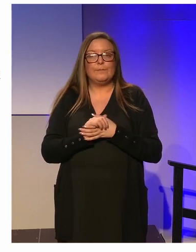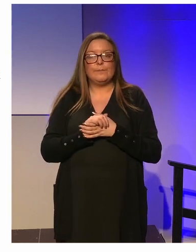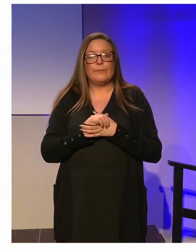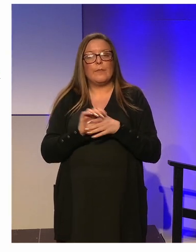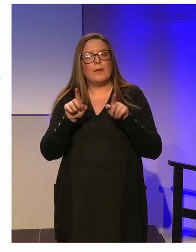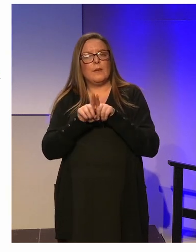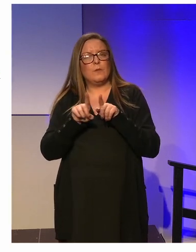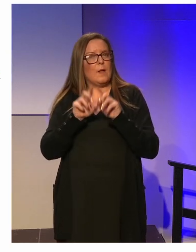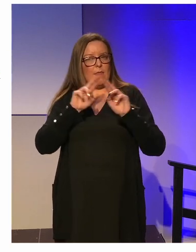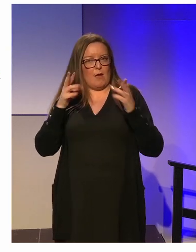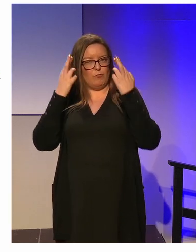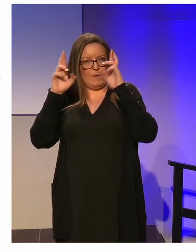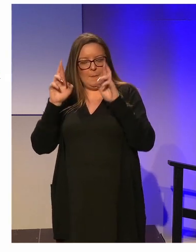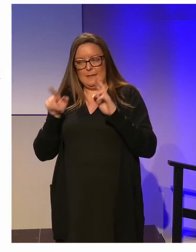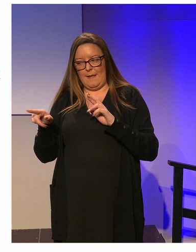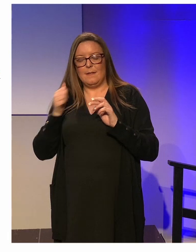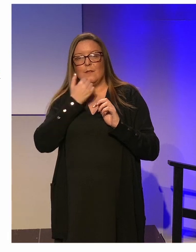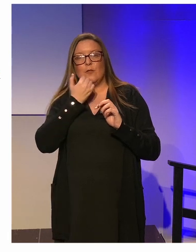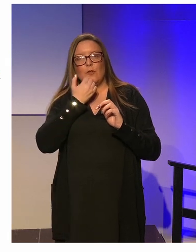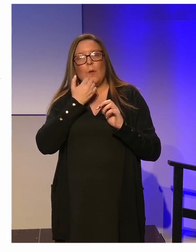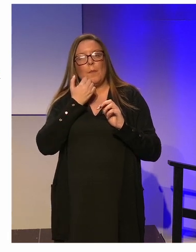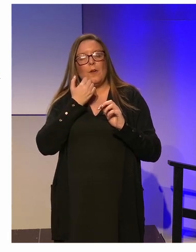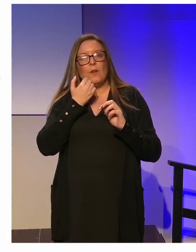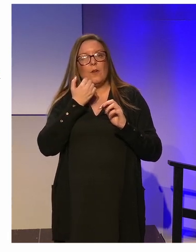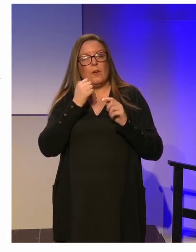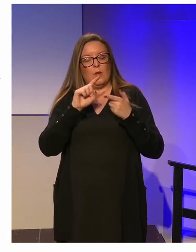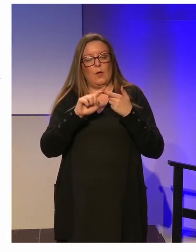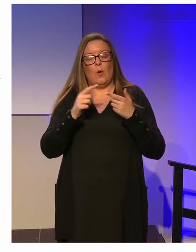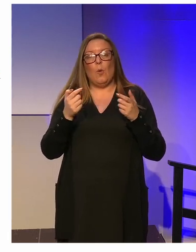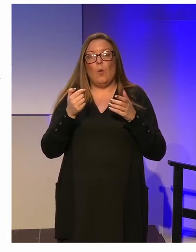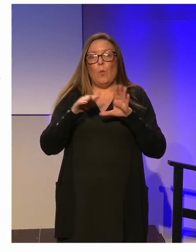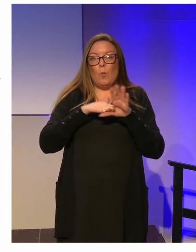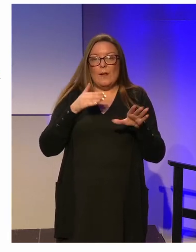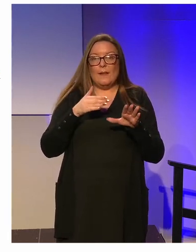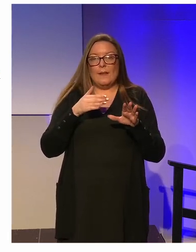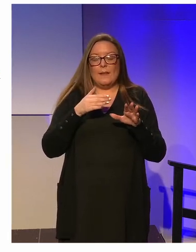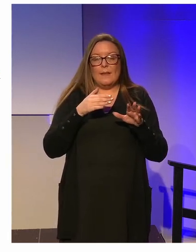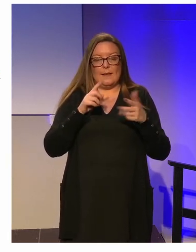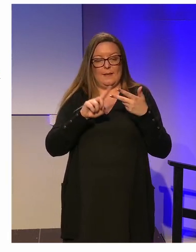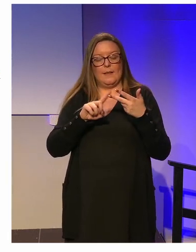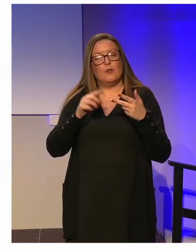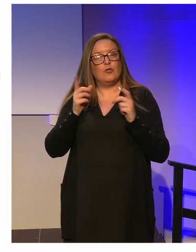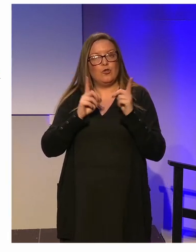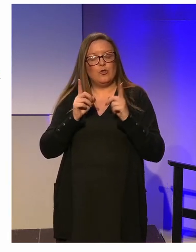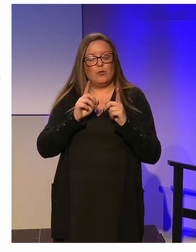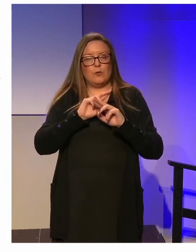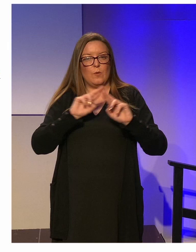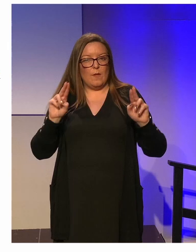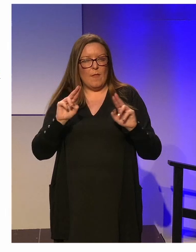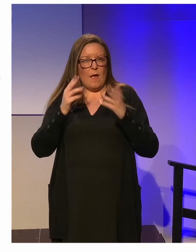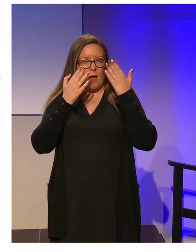the one thing that's not represented there is the number of students with co-occurring conditions. What also is not represented in that piece of data is